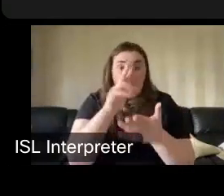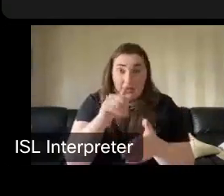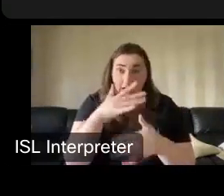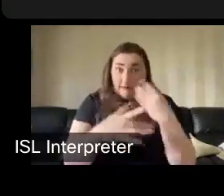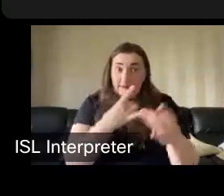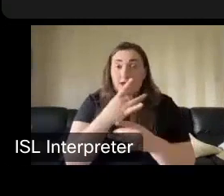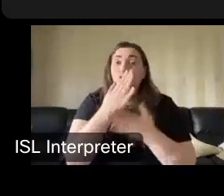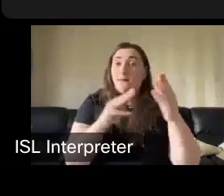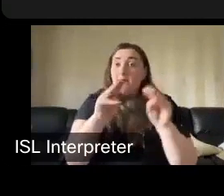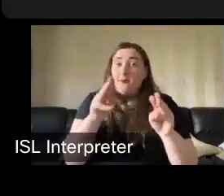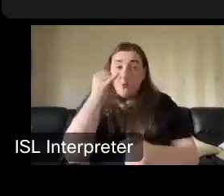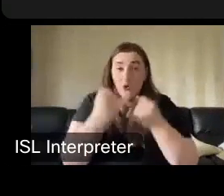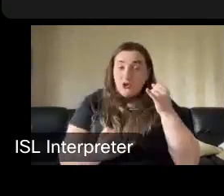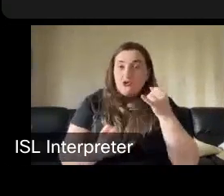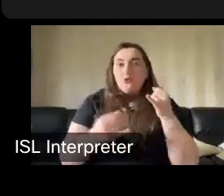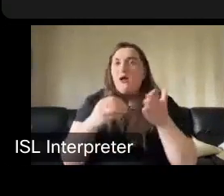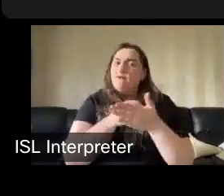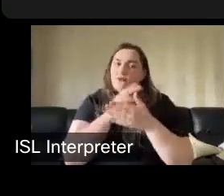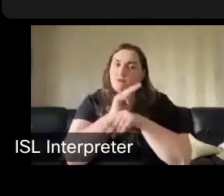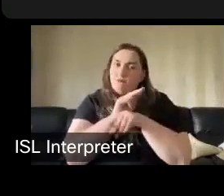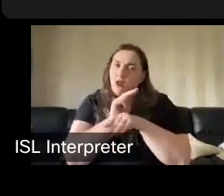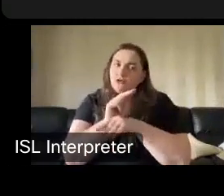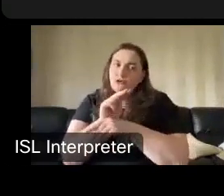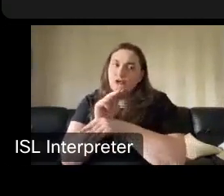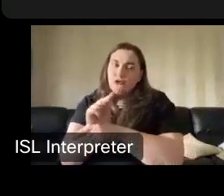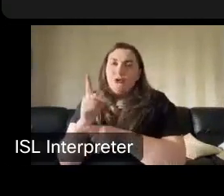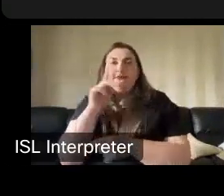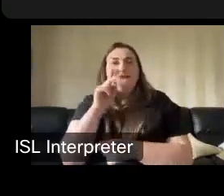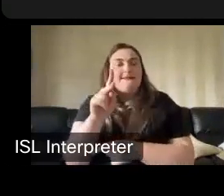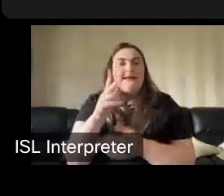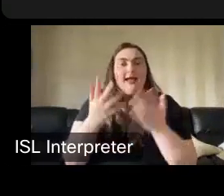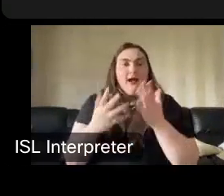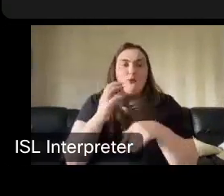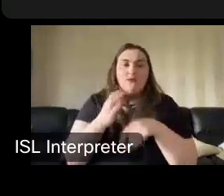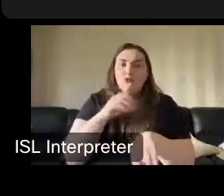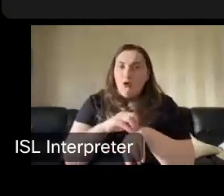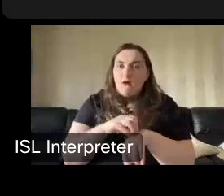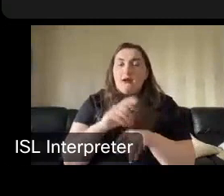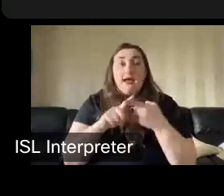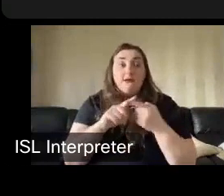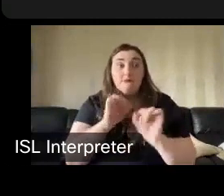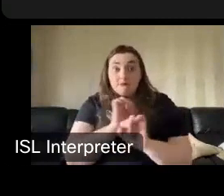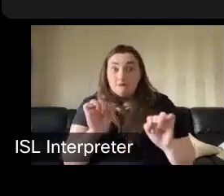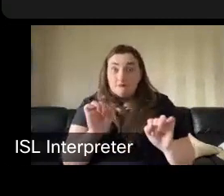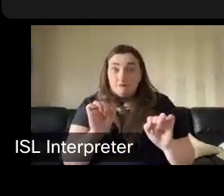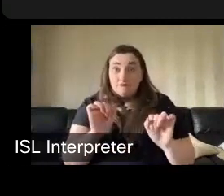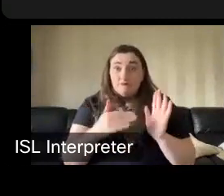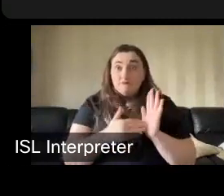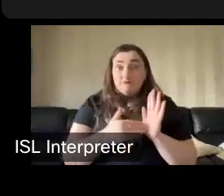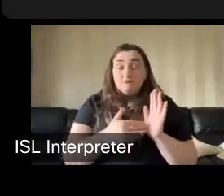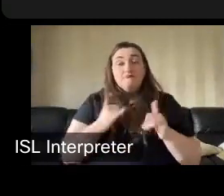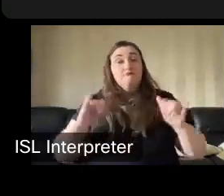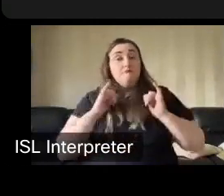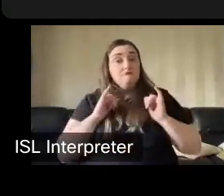worse. You really have to monitor people and see how they're getting on, and are they able to